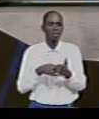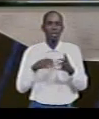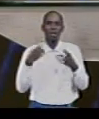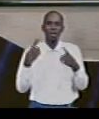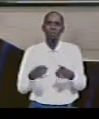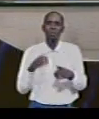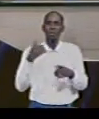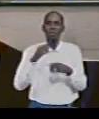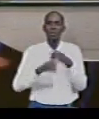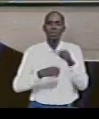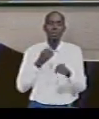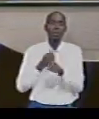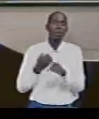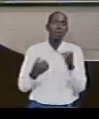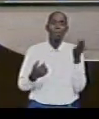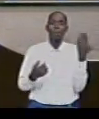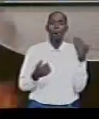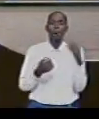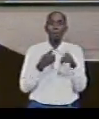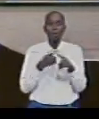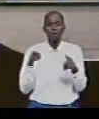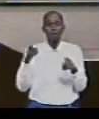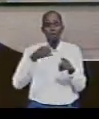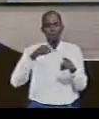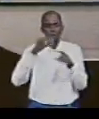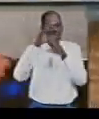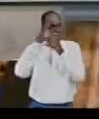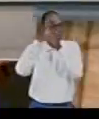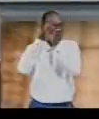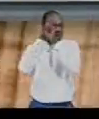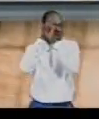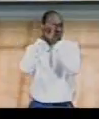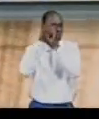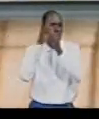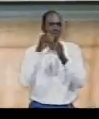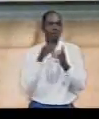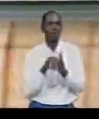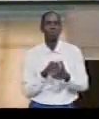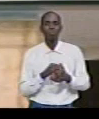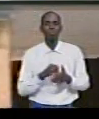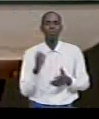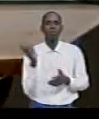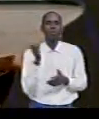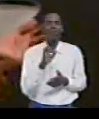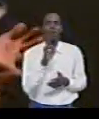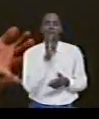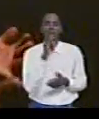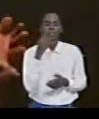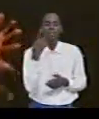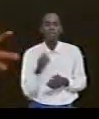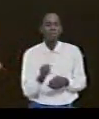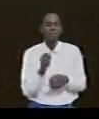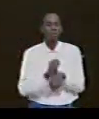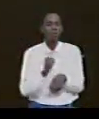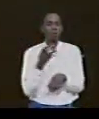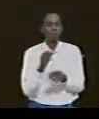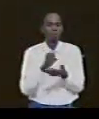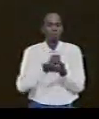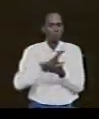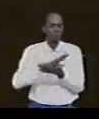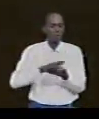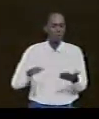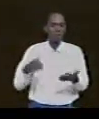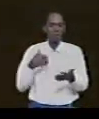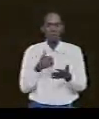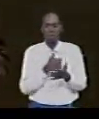that is still in the mind. That is still in the heart. Where is the sanctification we talk about, we sing about,